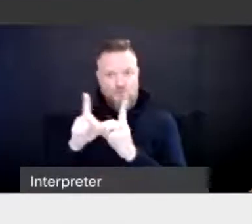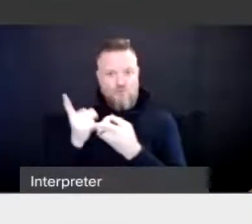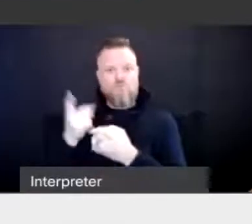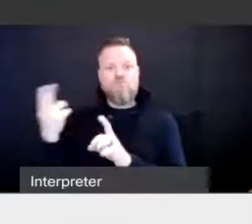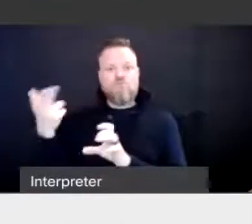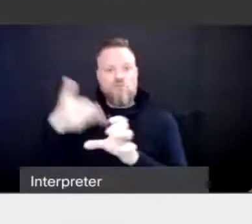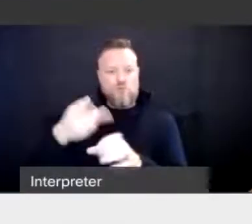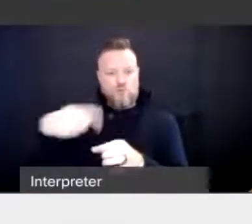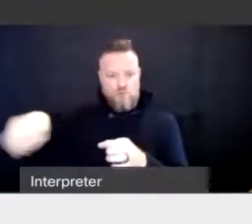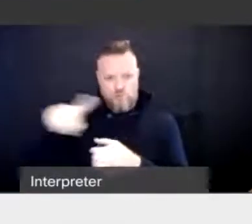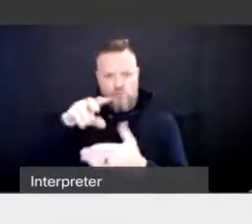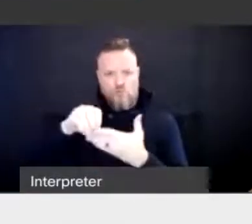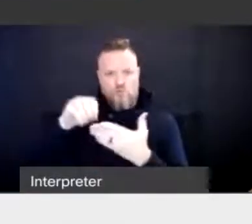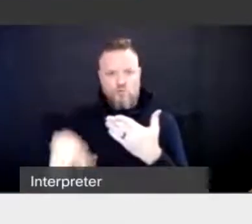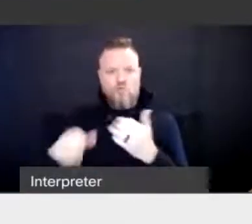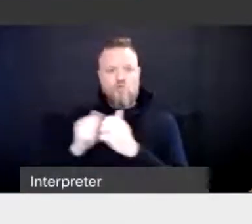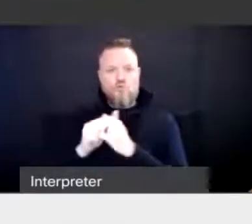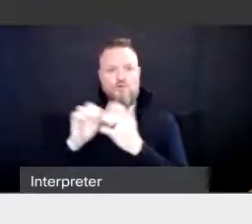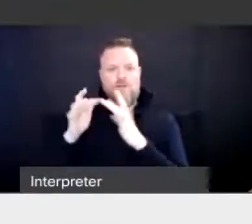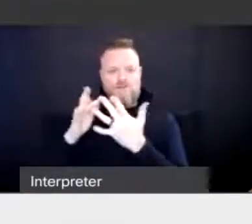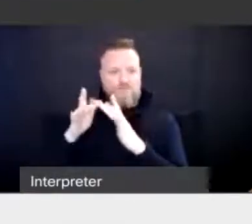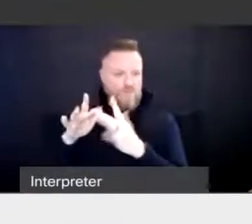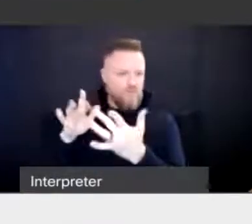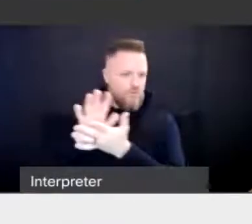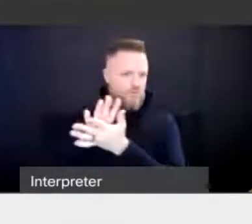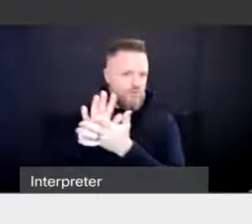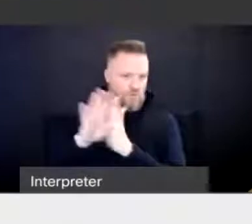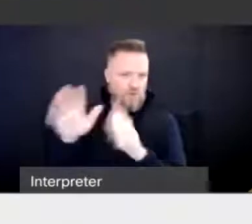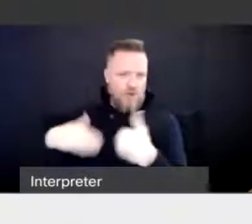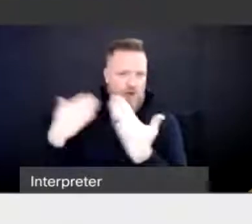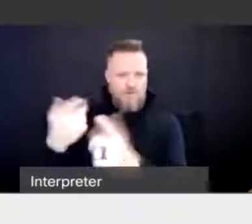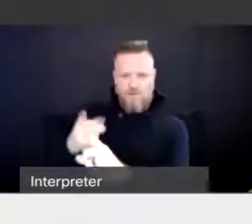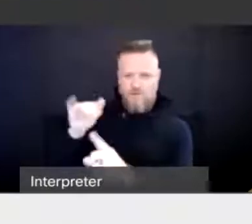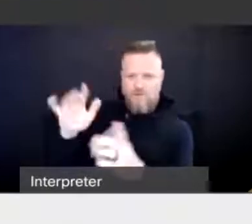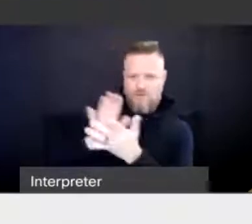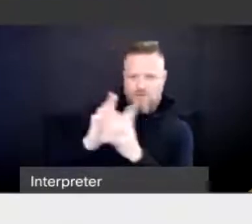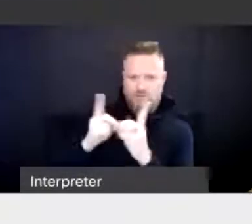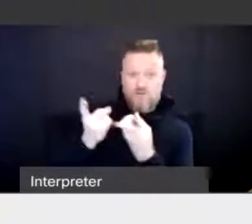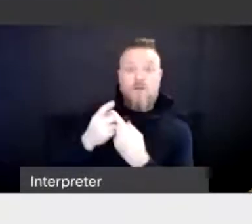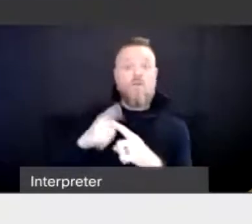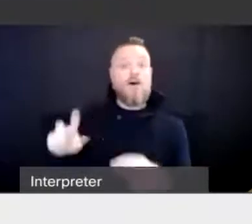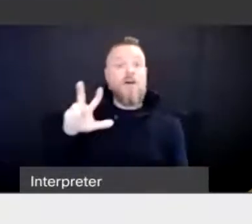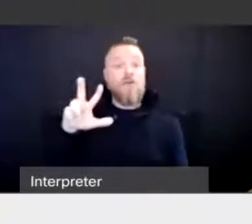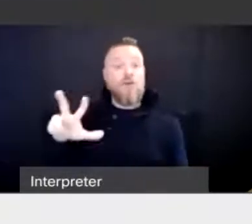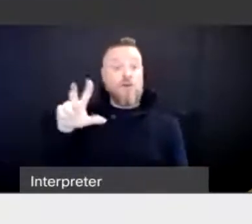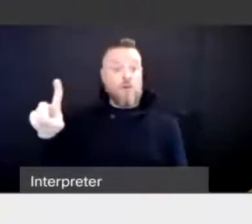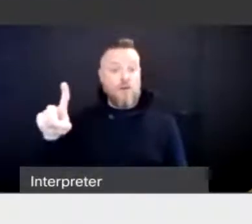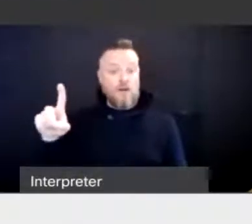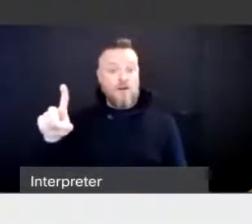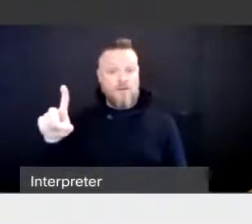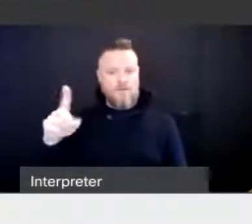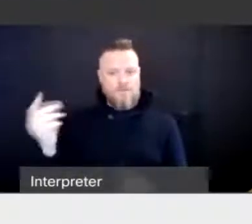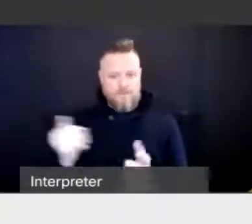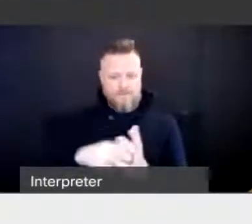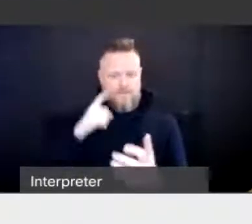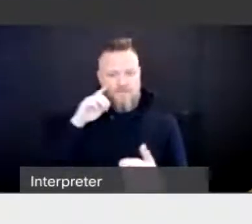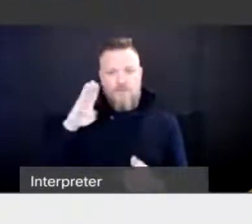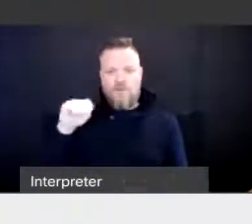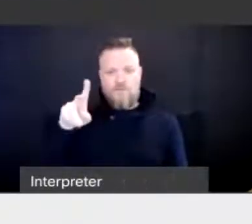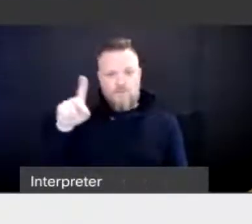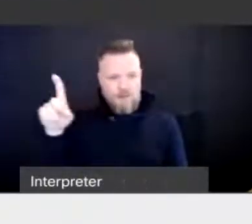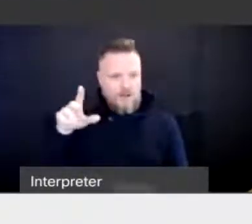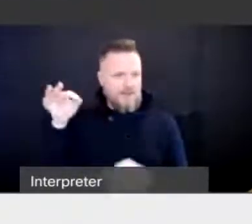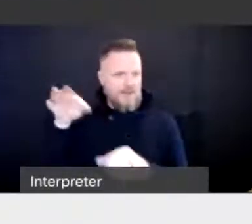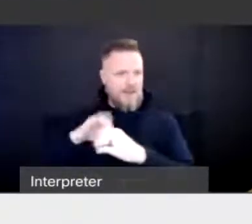who are enrolled in a virtual school offered by such school district. Under Senate Bill 31, for bond elections held on or after